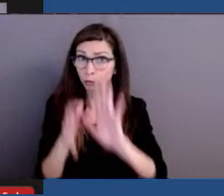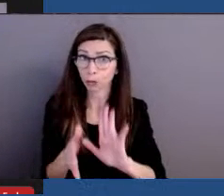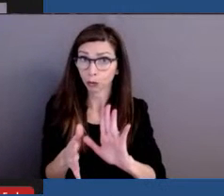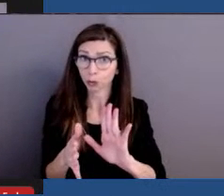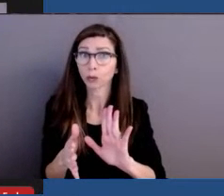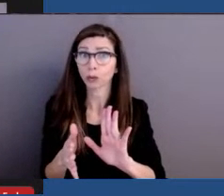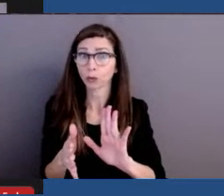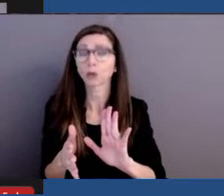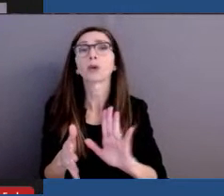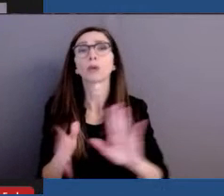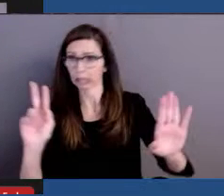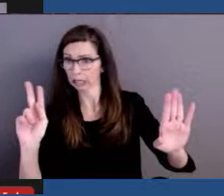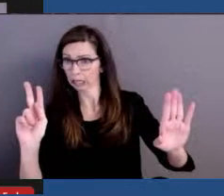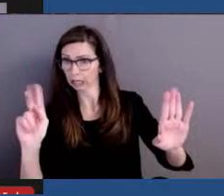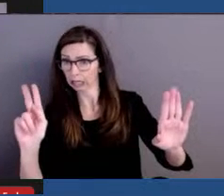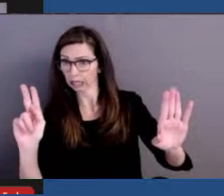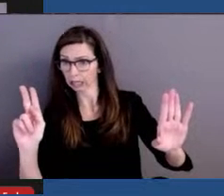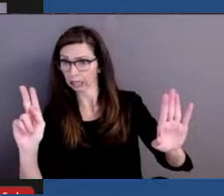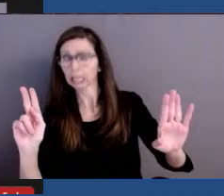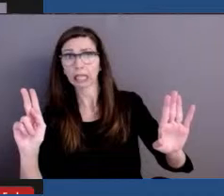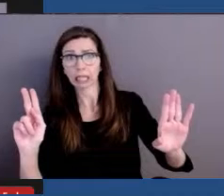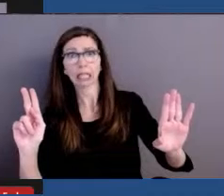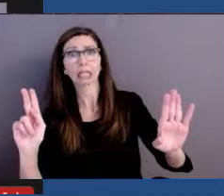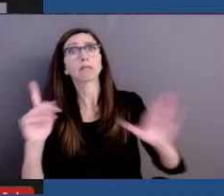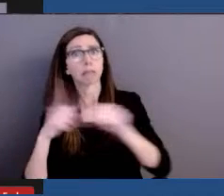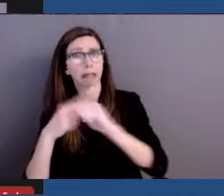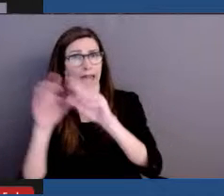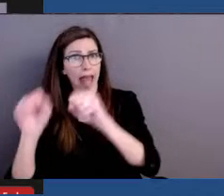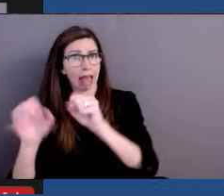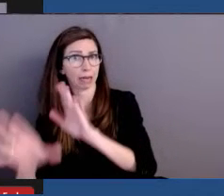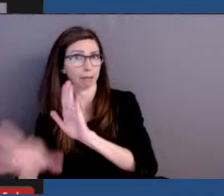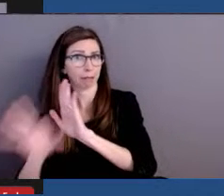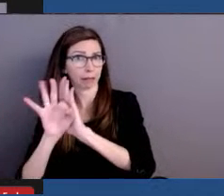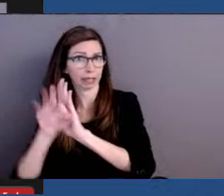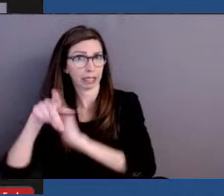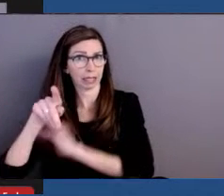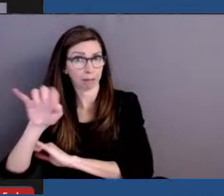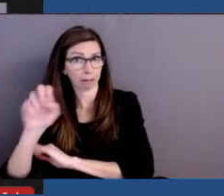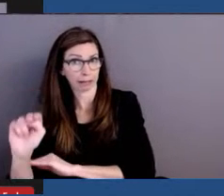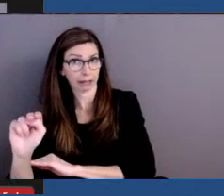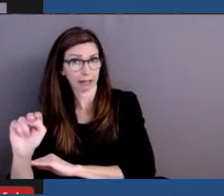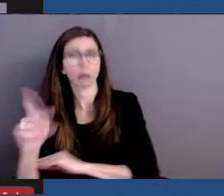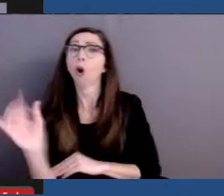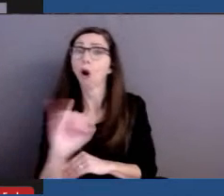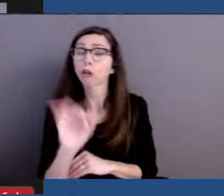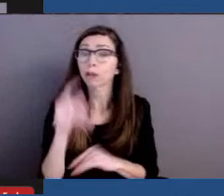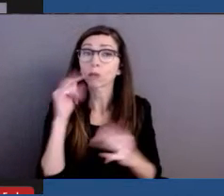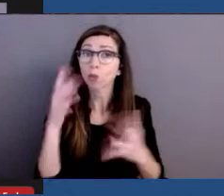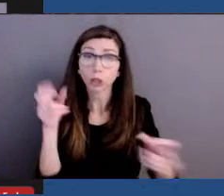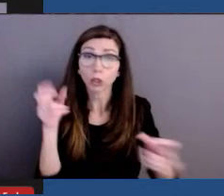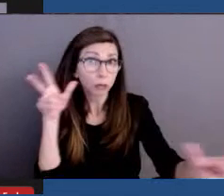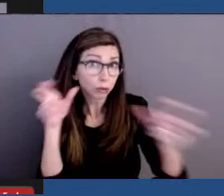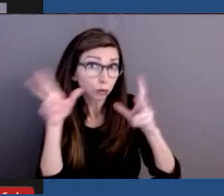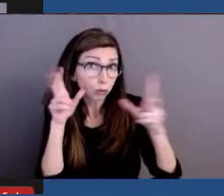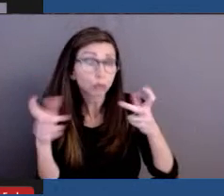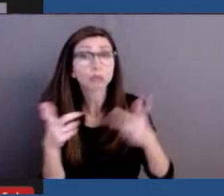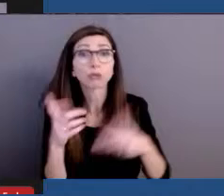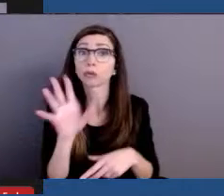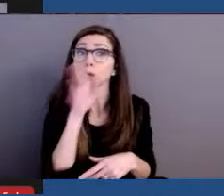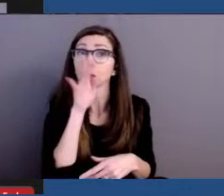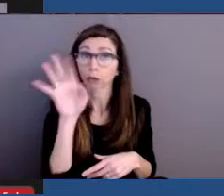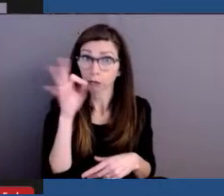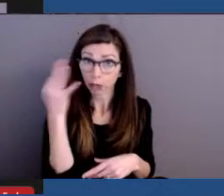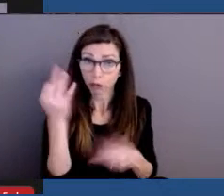Vous entendrez la traduction audio et vous allez couper le son en anglais. You will hear the sound My in apologies.